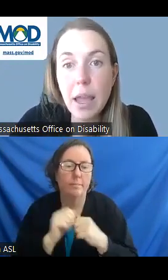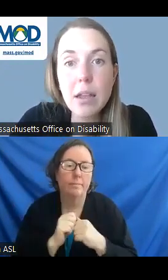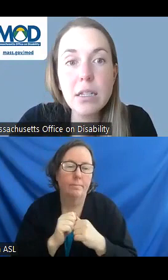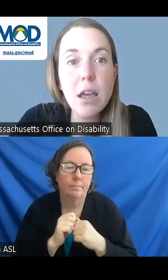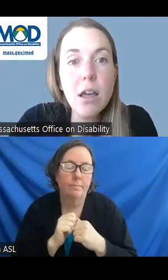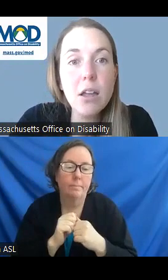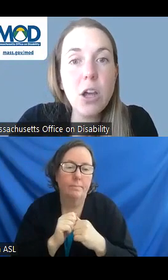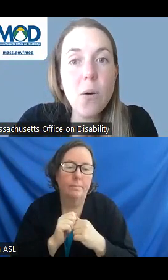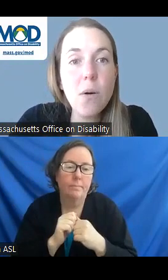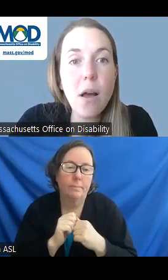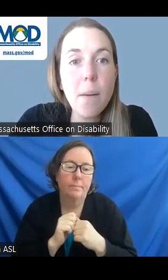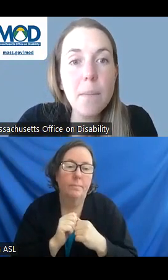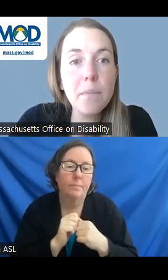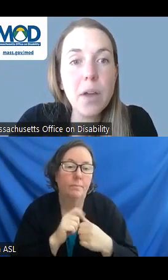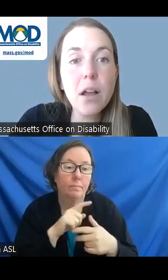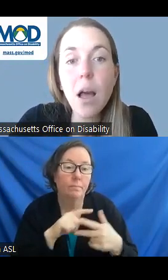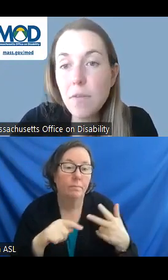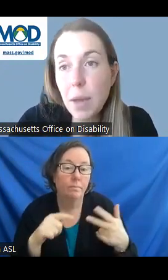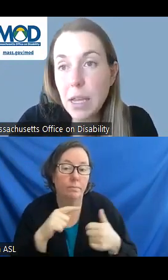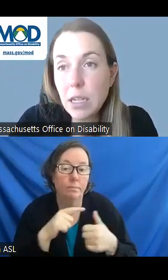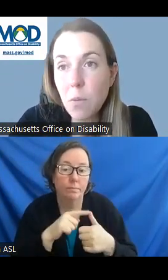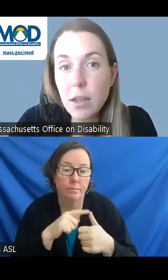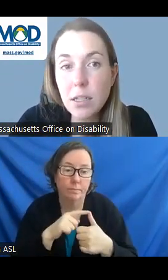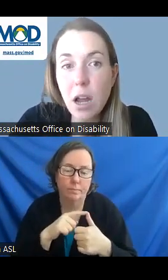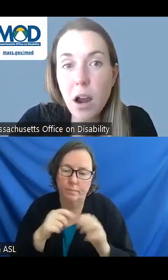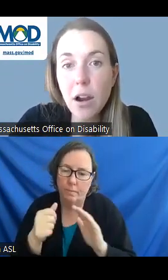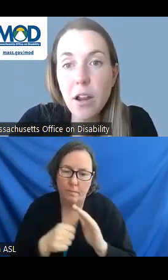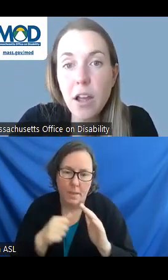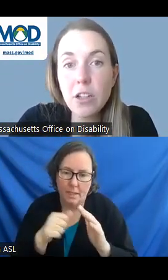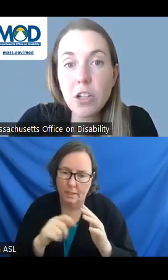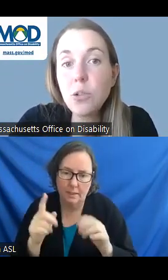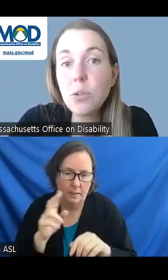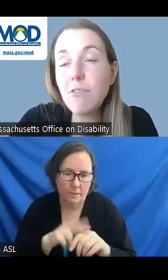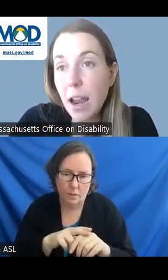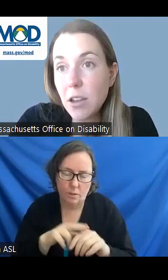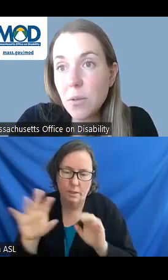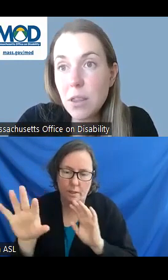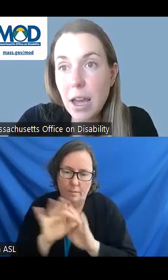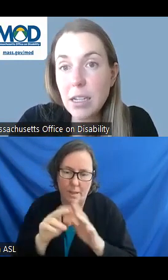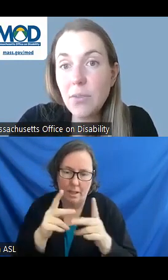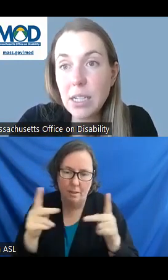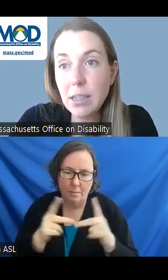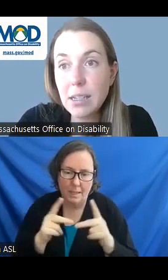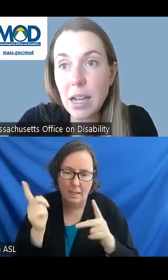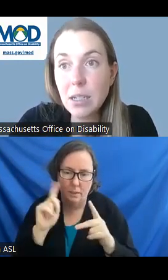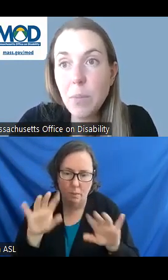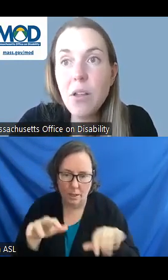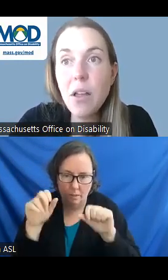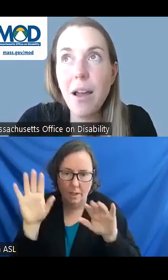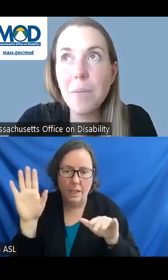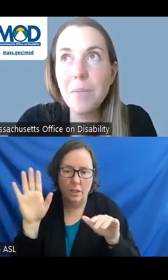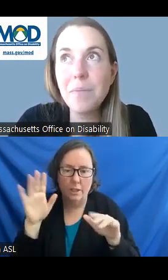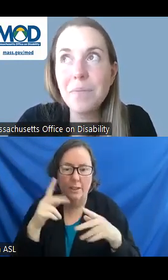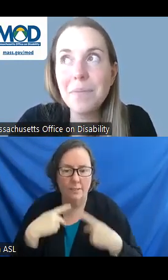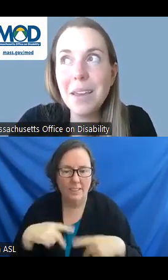of plans. So a couple of the basic ones are to choose a venue that is physically accessible.